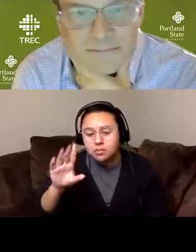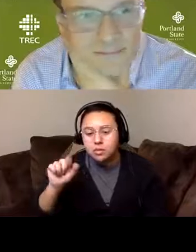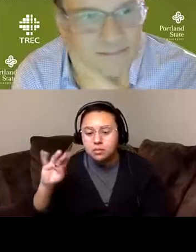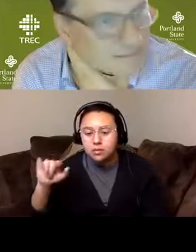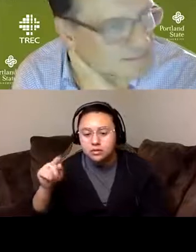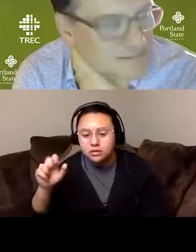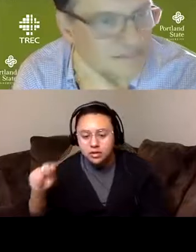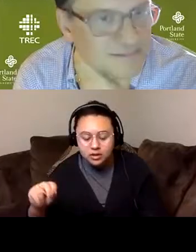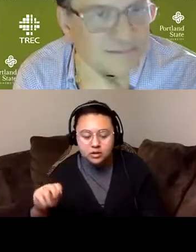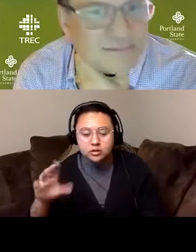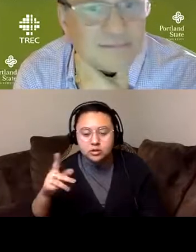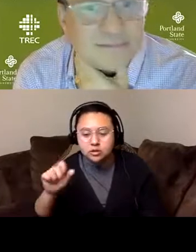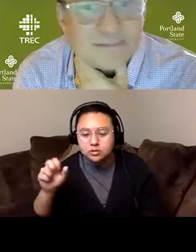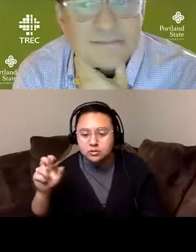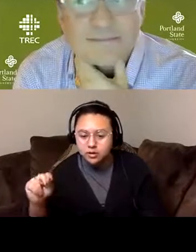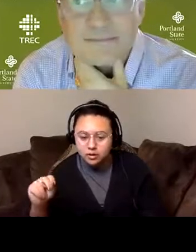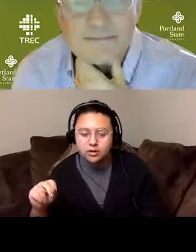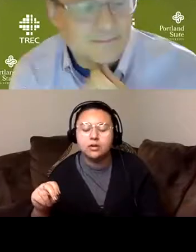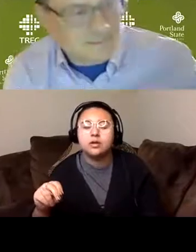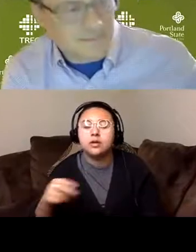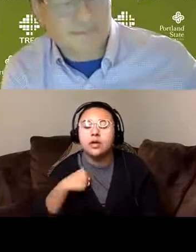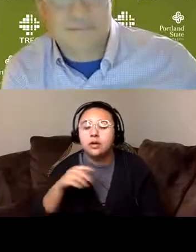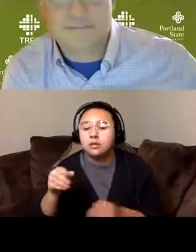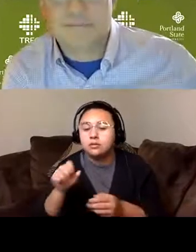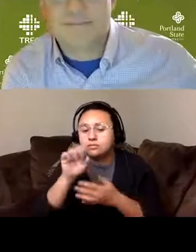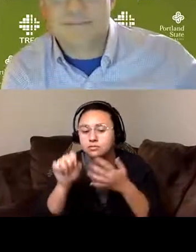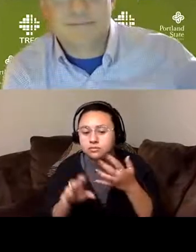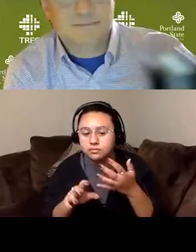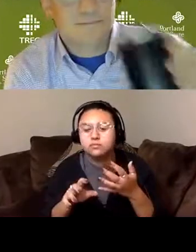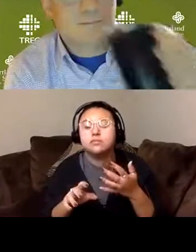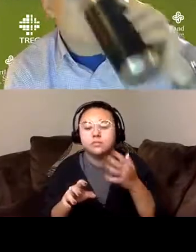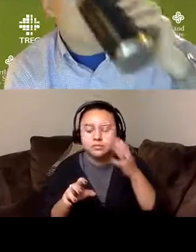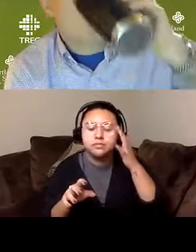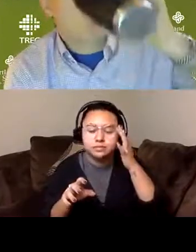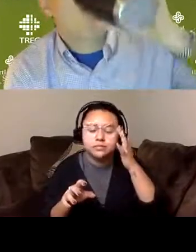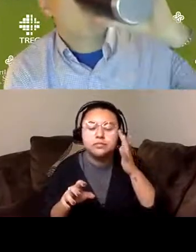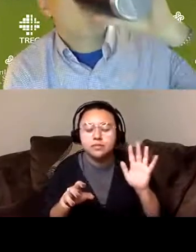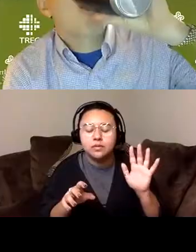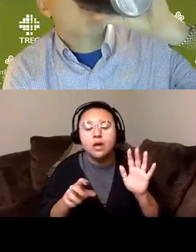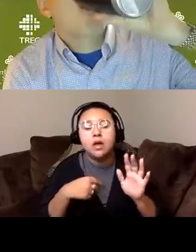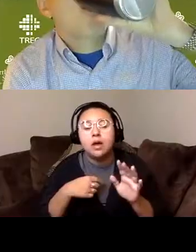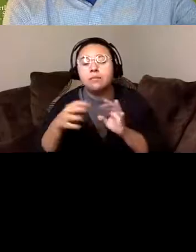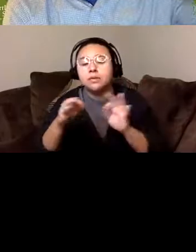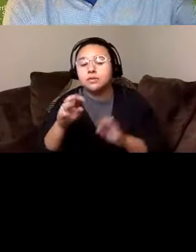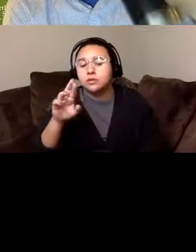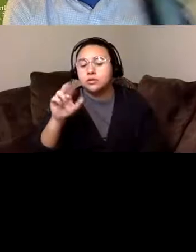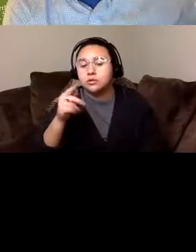the world. And so I'll give Rochester, Minnesota as a fantastic example of where Lyme